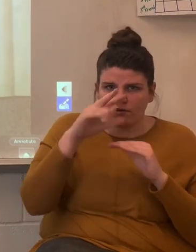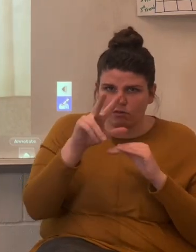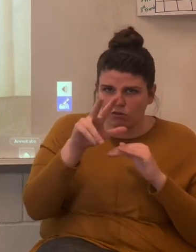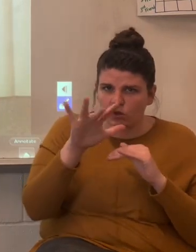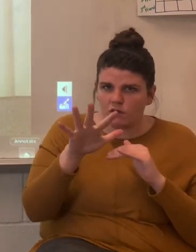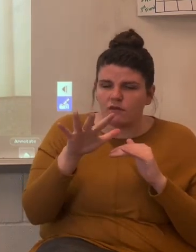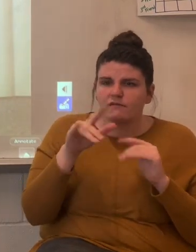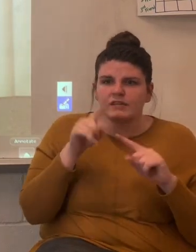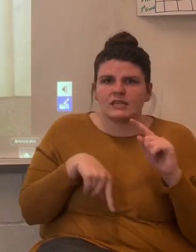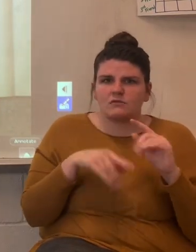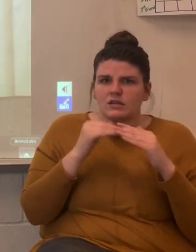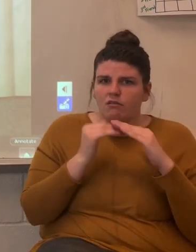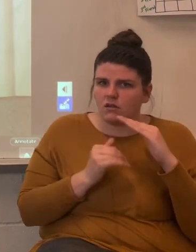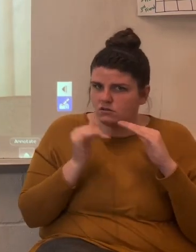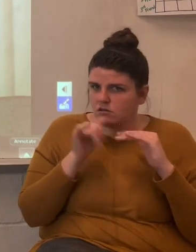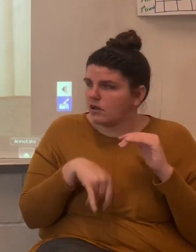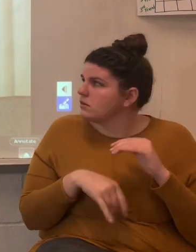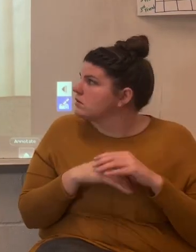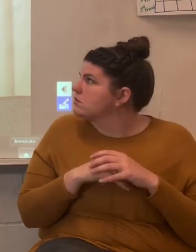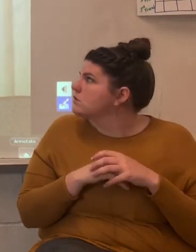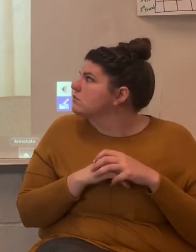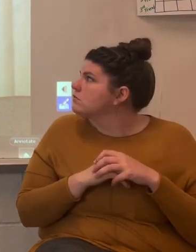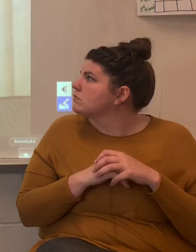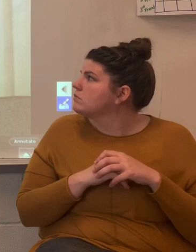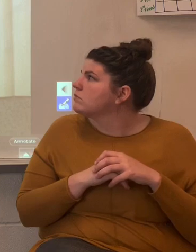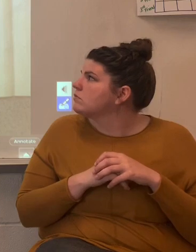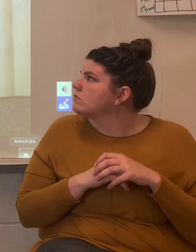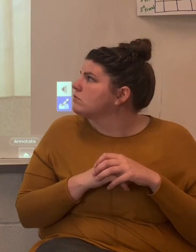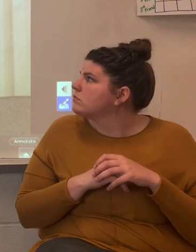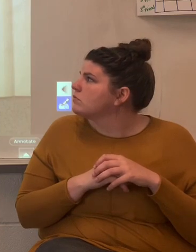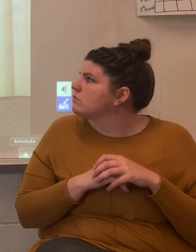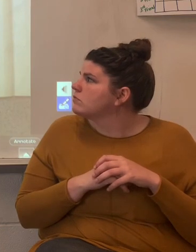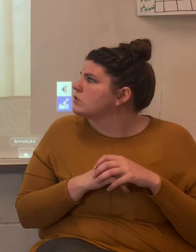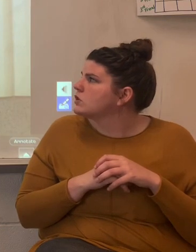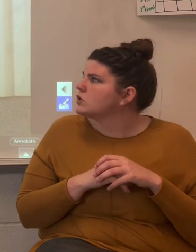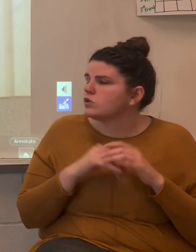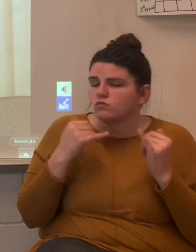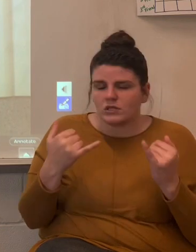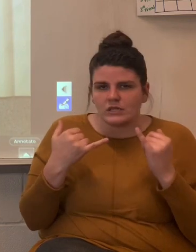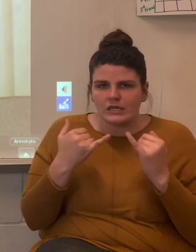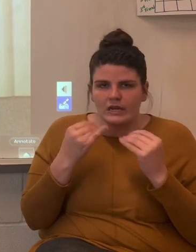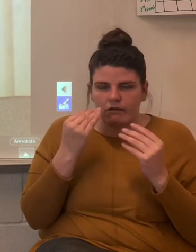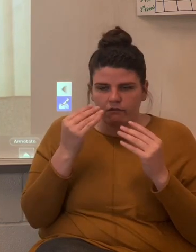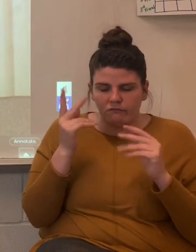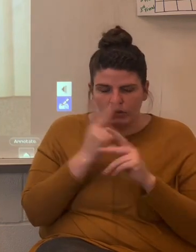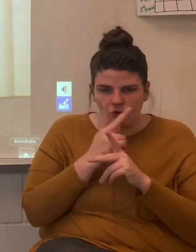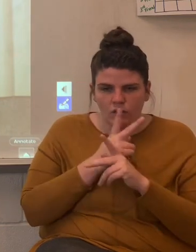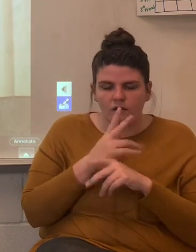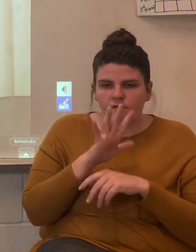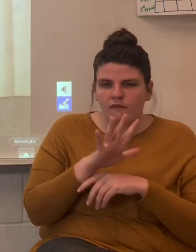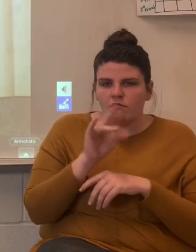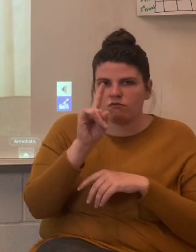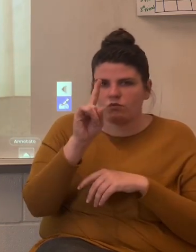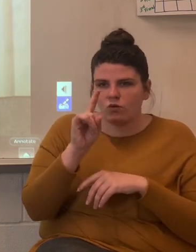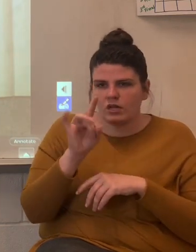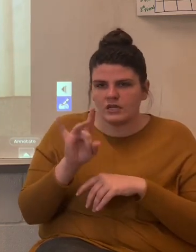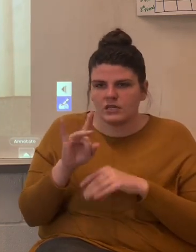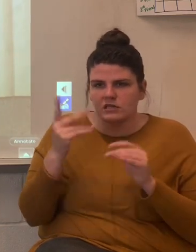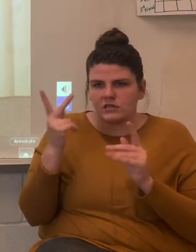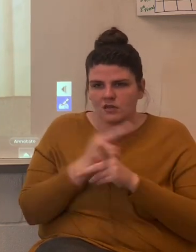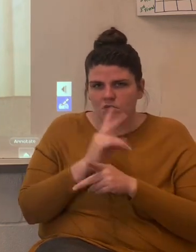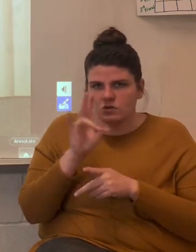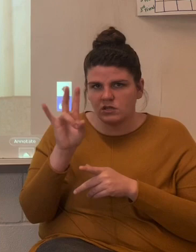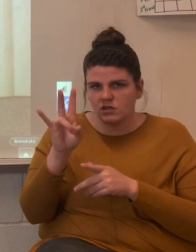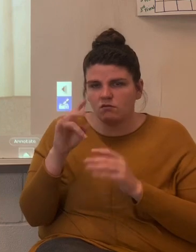that. Now we're going to go ahead and solve this one. So we have 5 1/8 times 7. We go ahead and make this mad